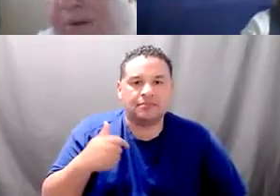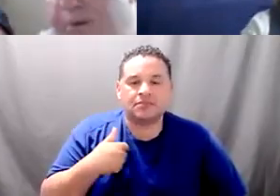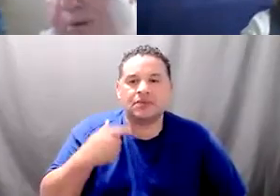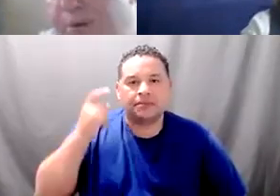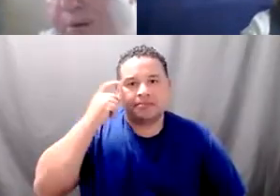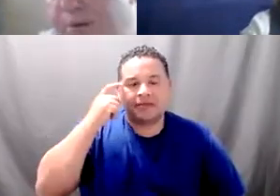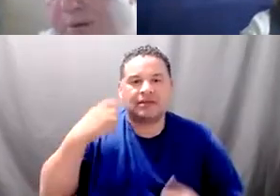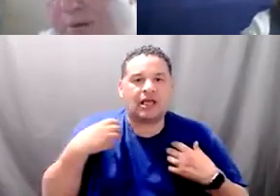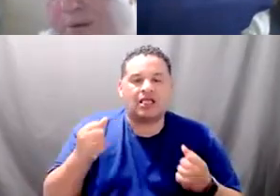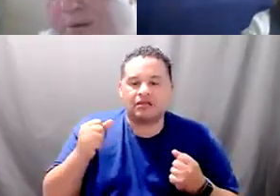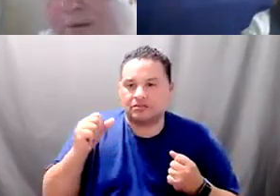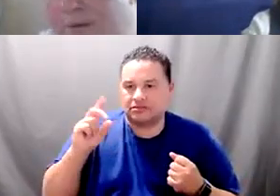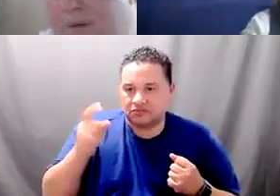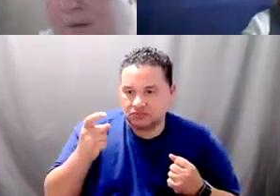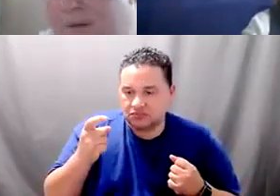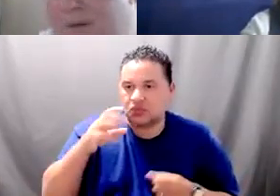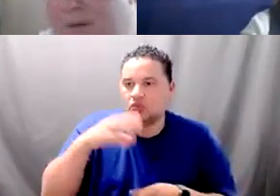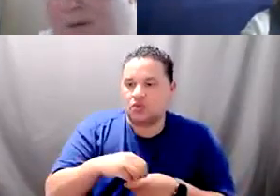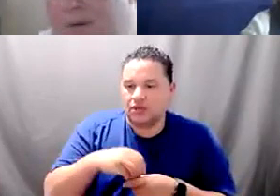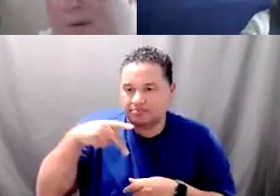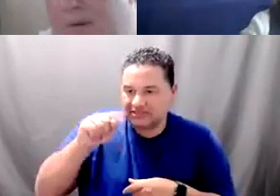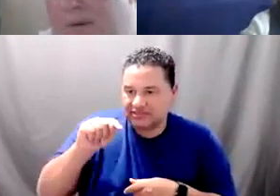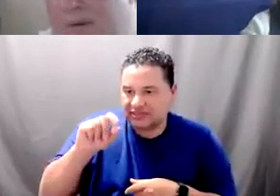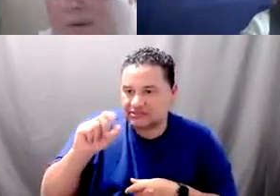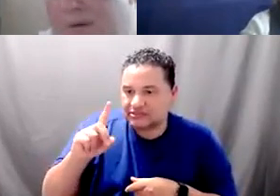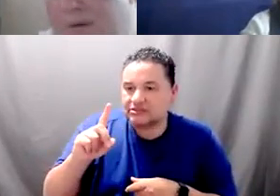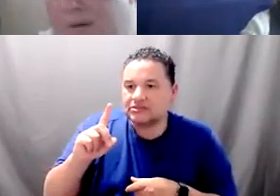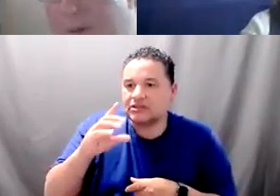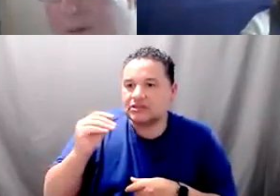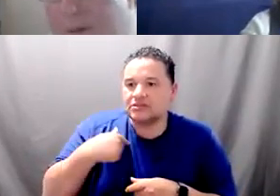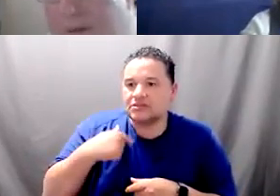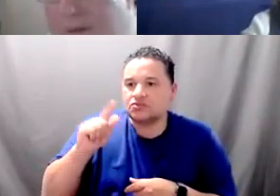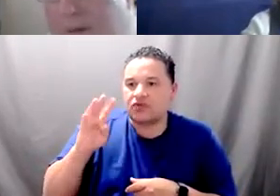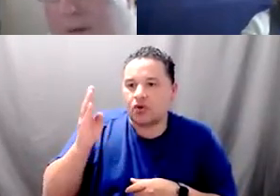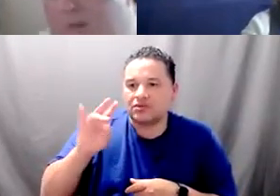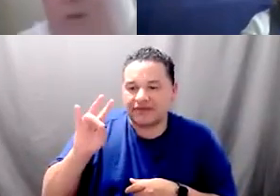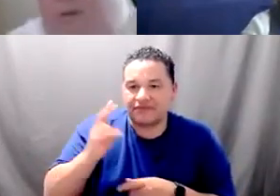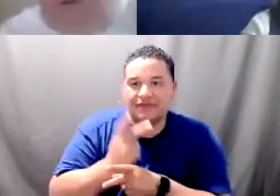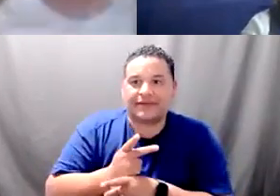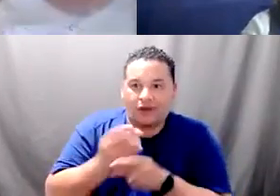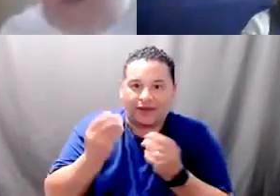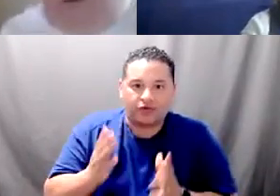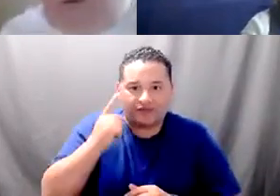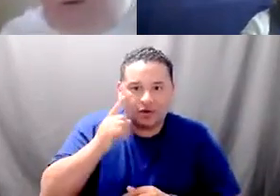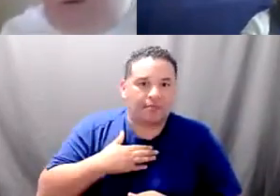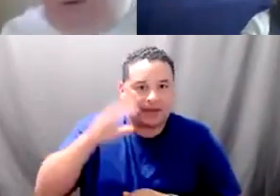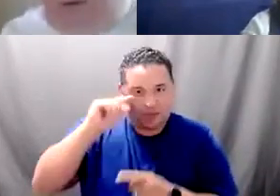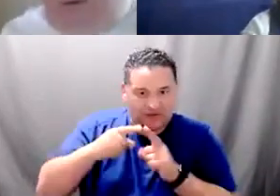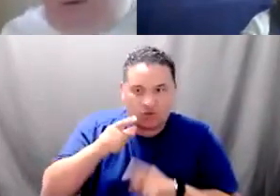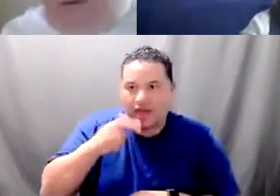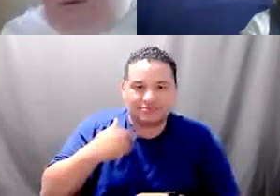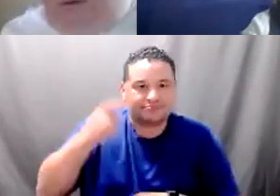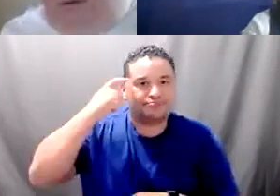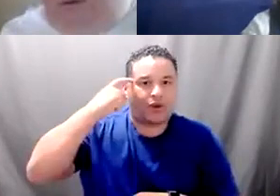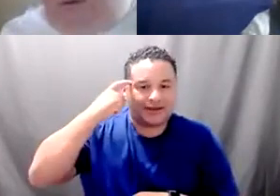health diagnoses, including PTSD, and I'm the 24/7 caregiver for my boyfriend who had a brain